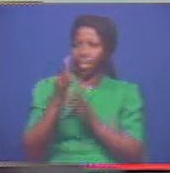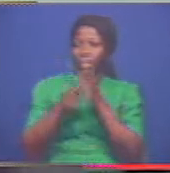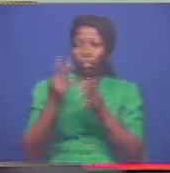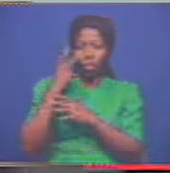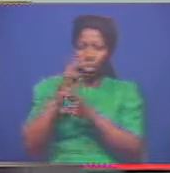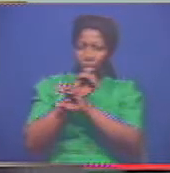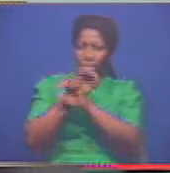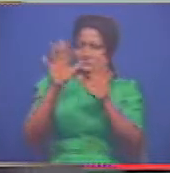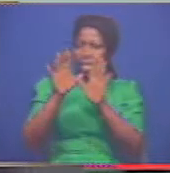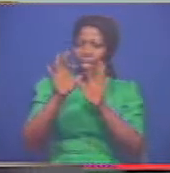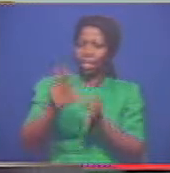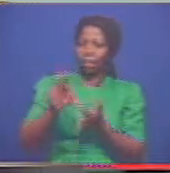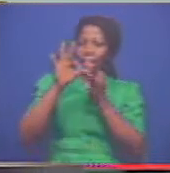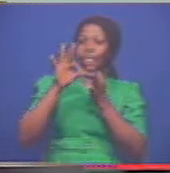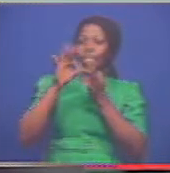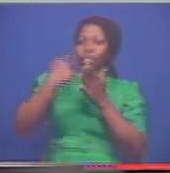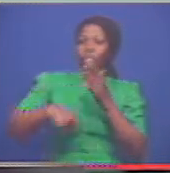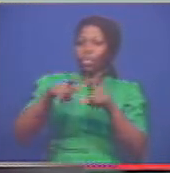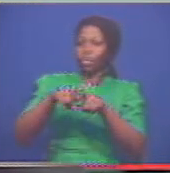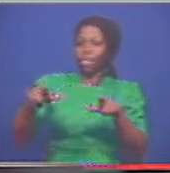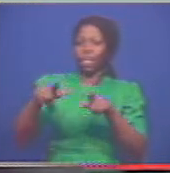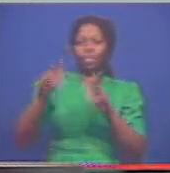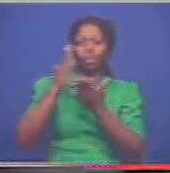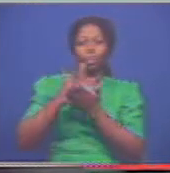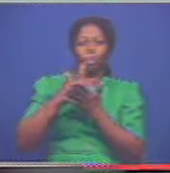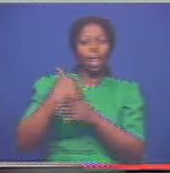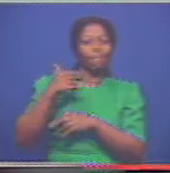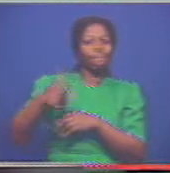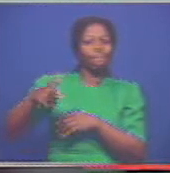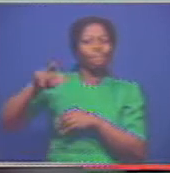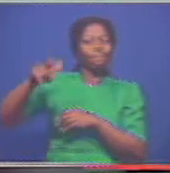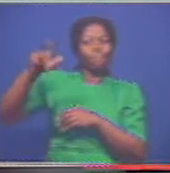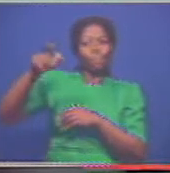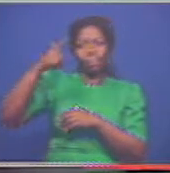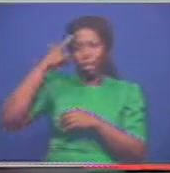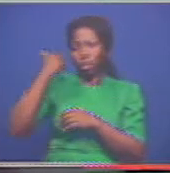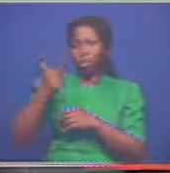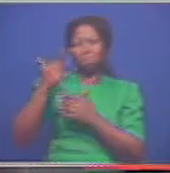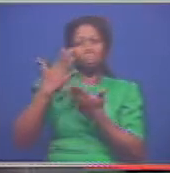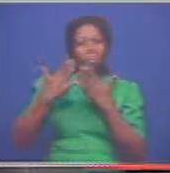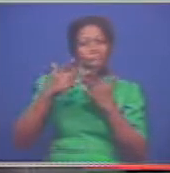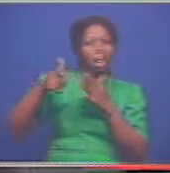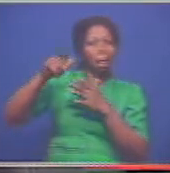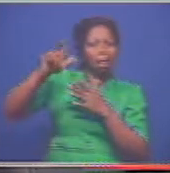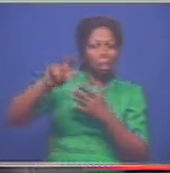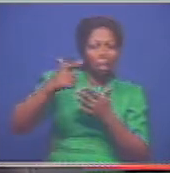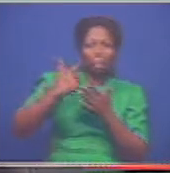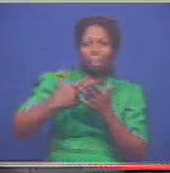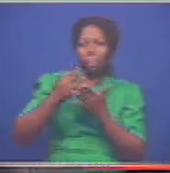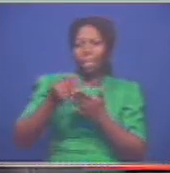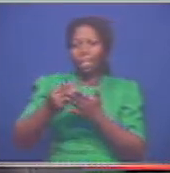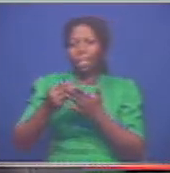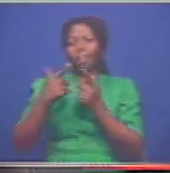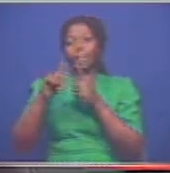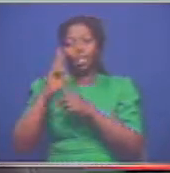especially the cost of land, it has gone high, as you say, majorly because of speculation. But I also look at a country that is